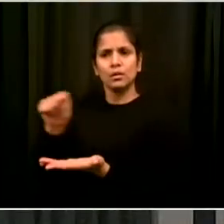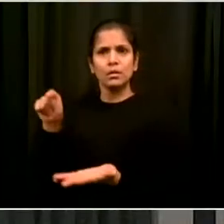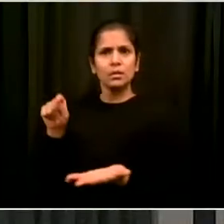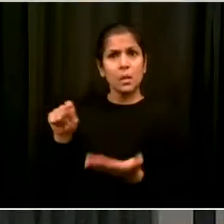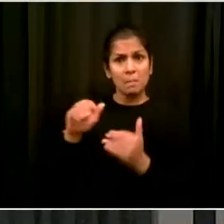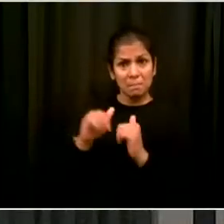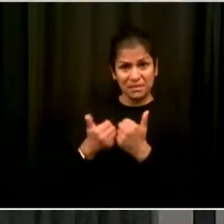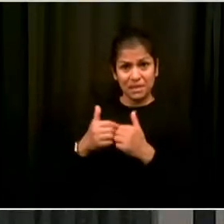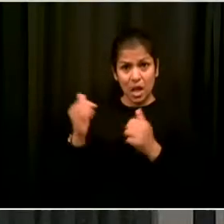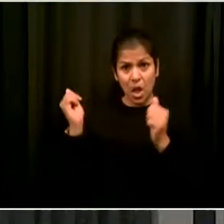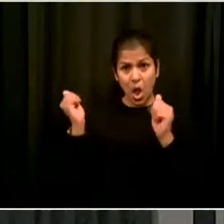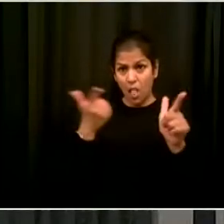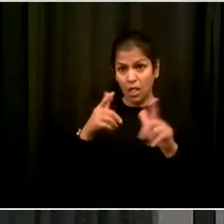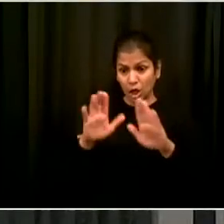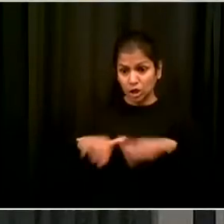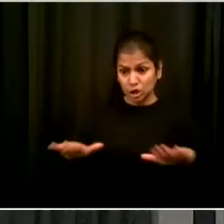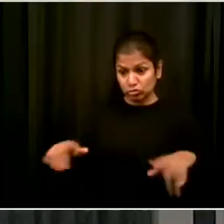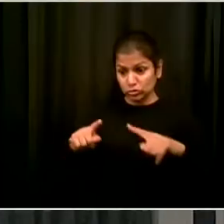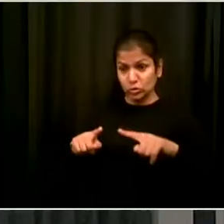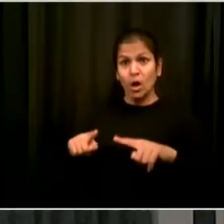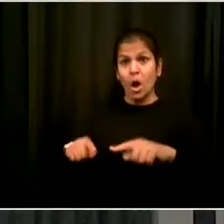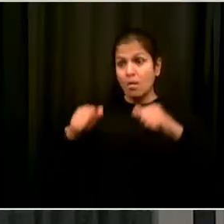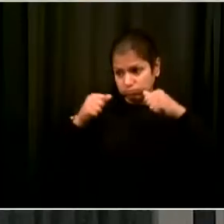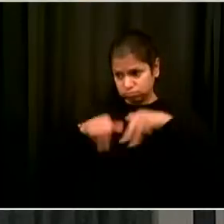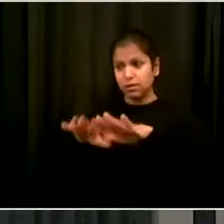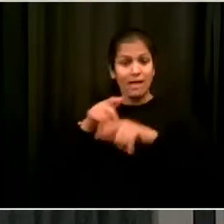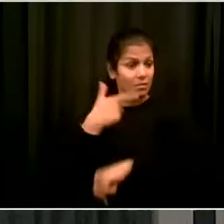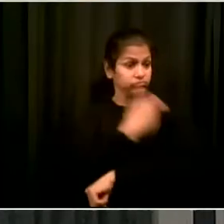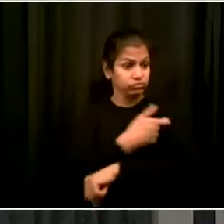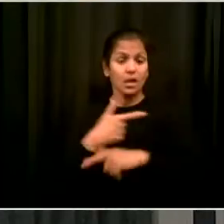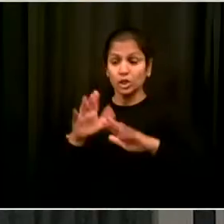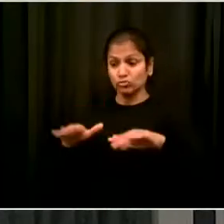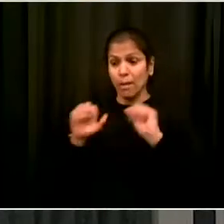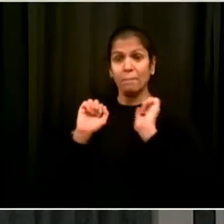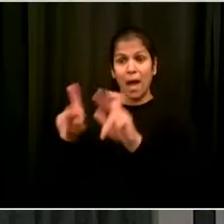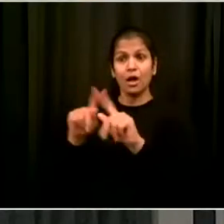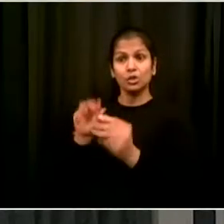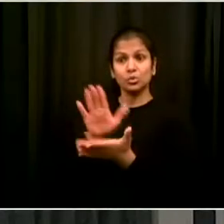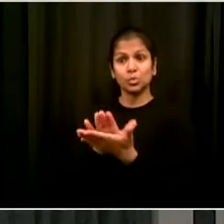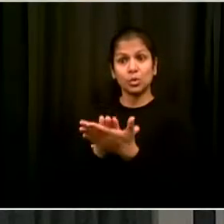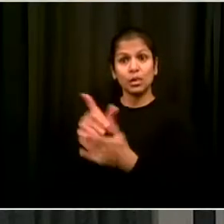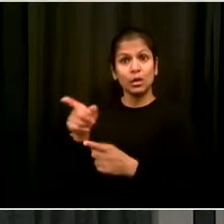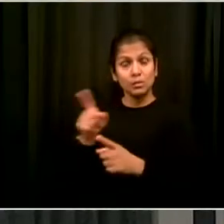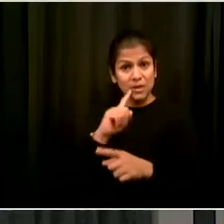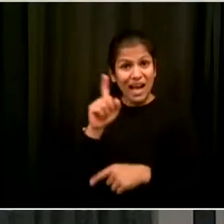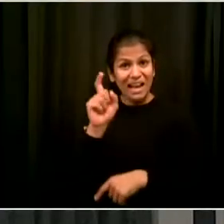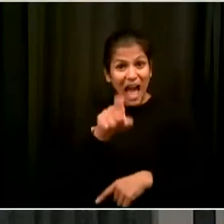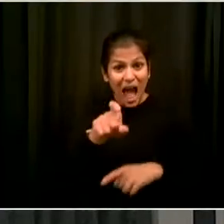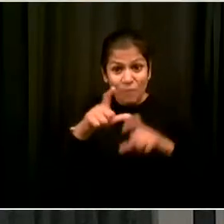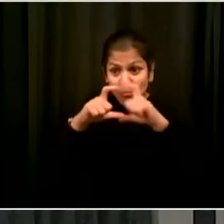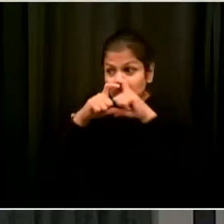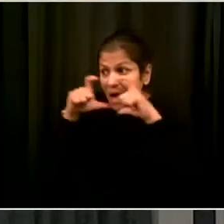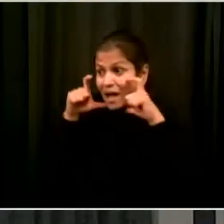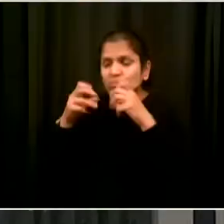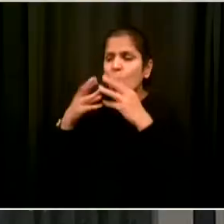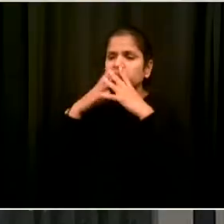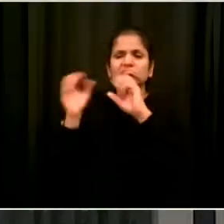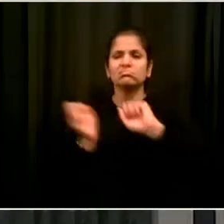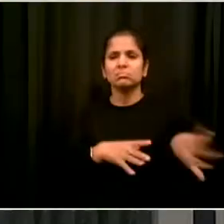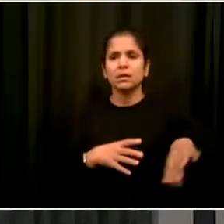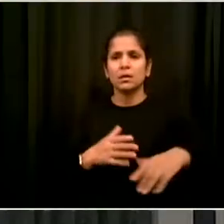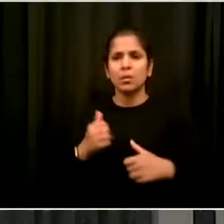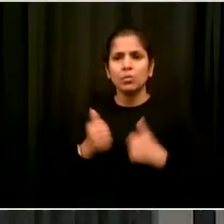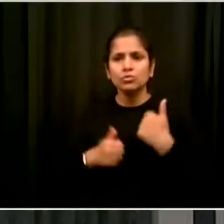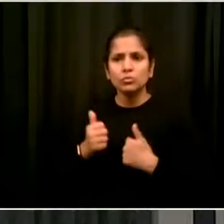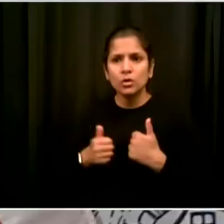I mean, what would be the rules when someone get the vaccination? So I'll start and I'll turn to